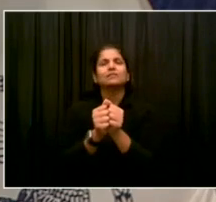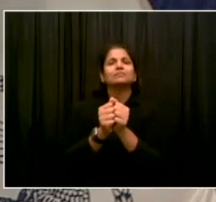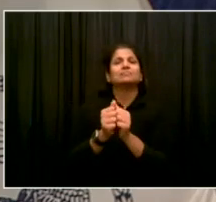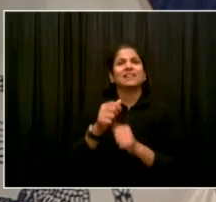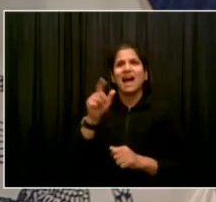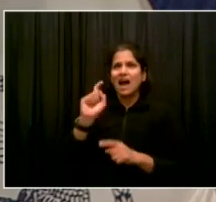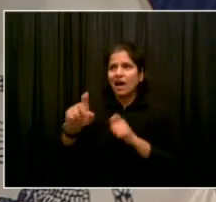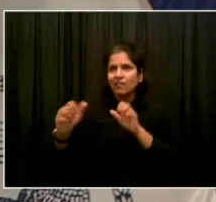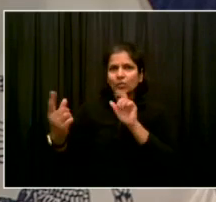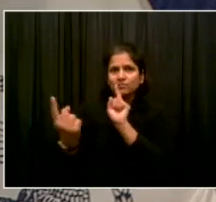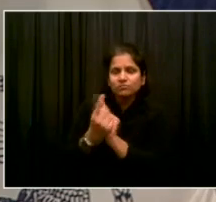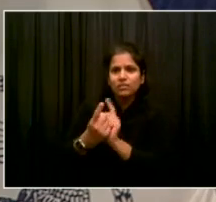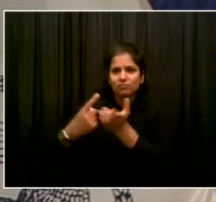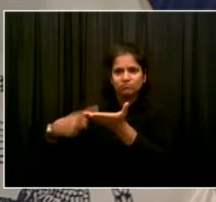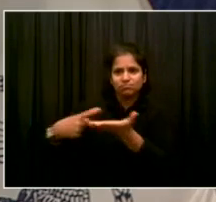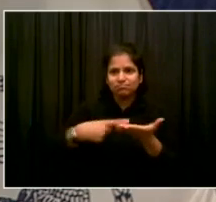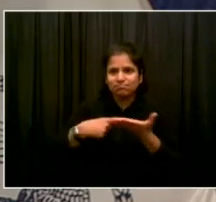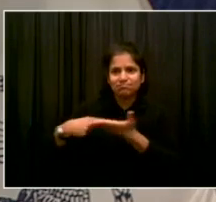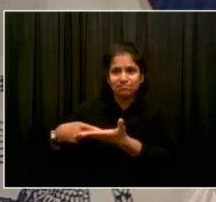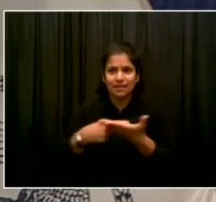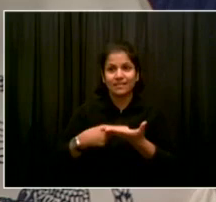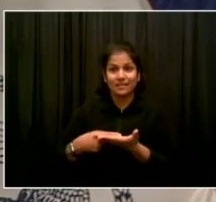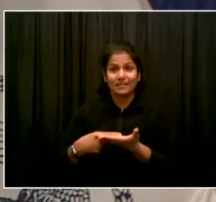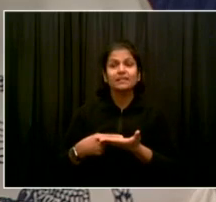fair concern he feels.